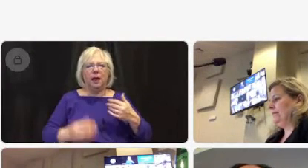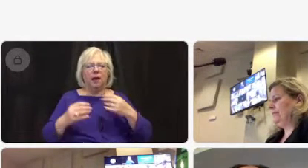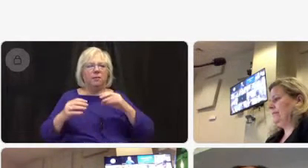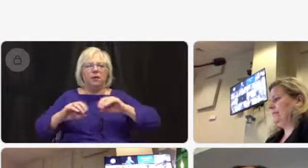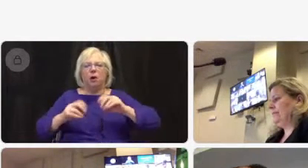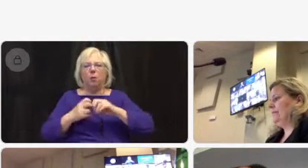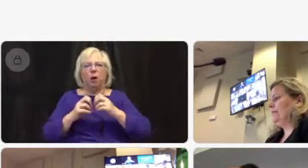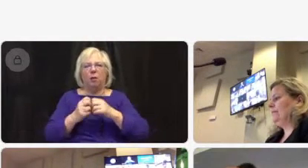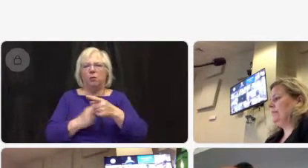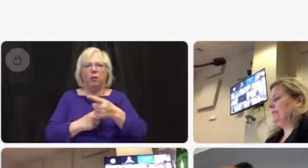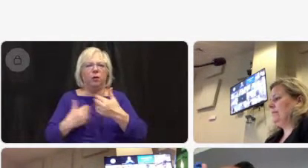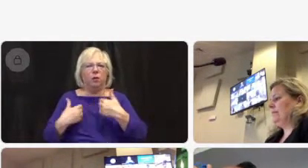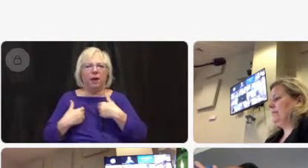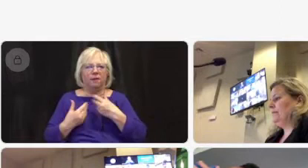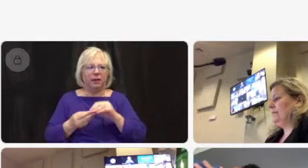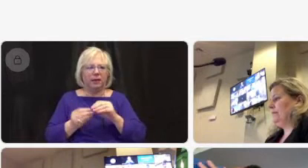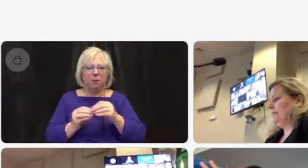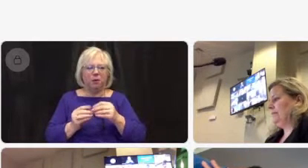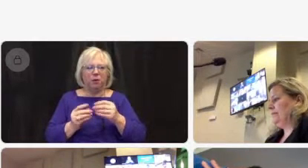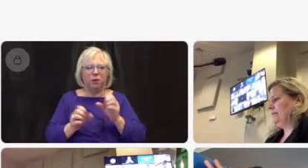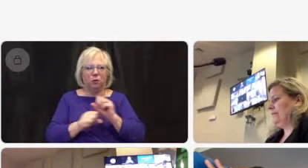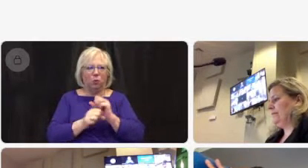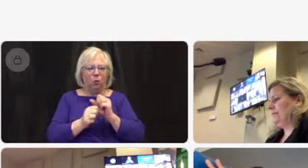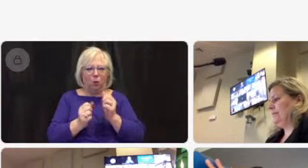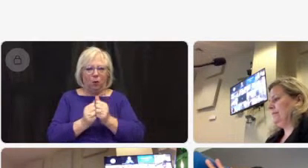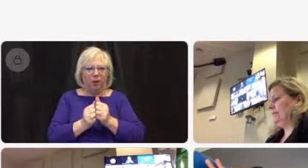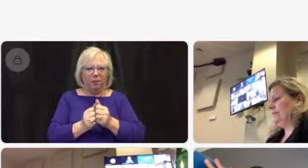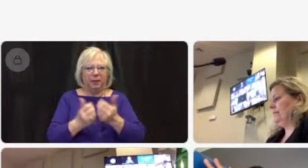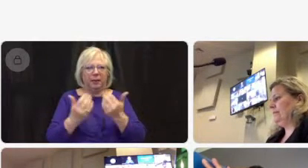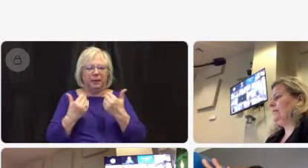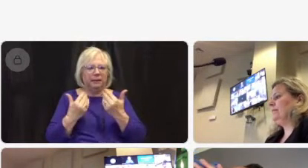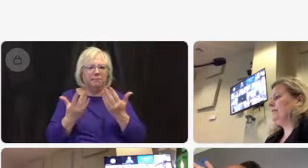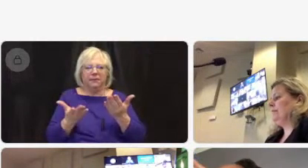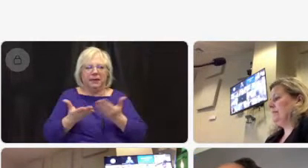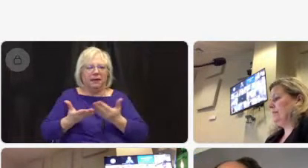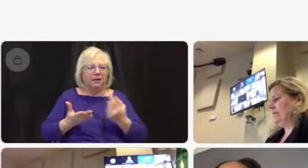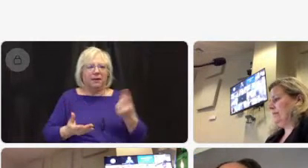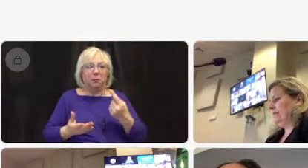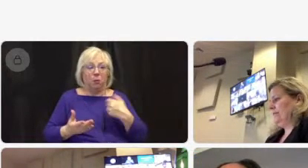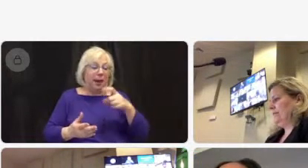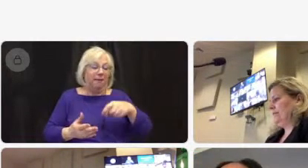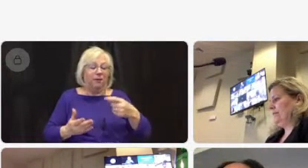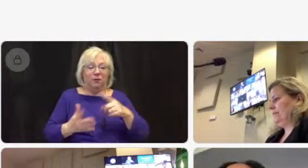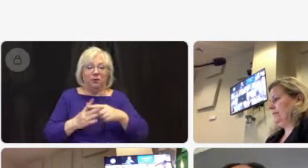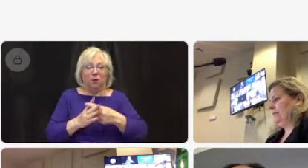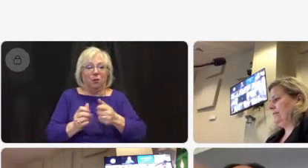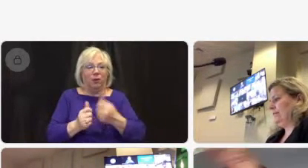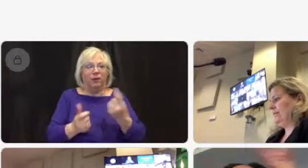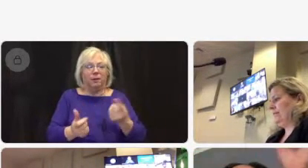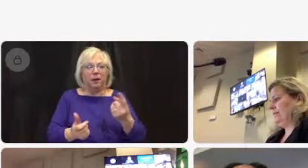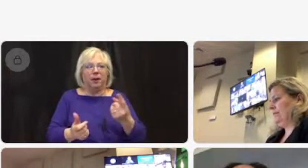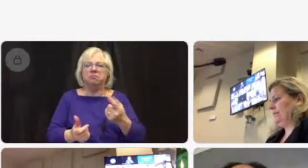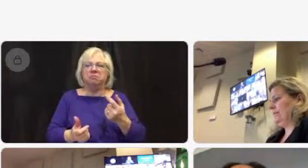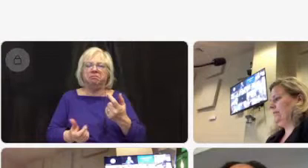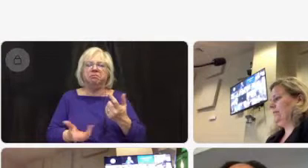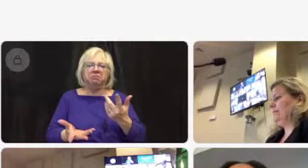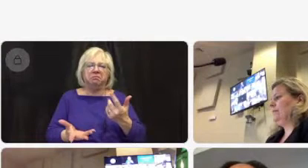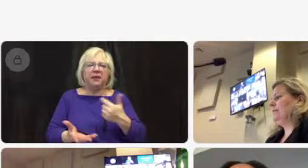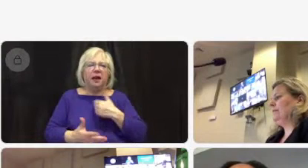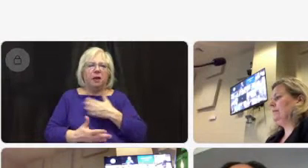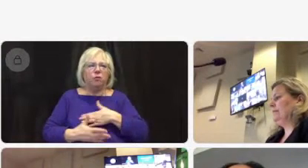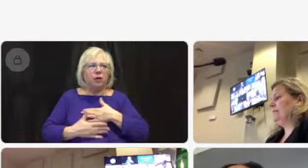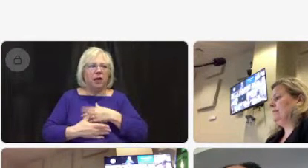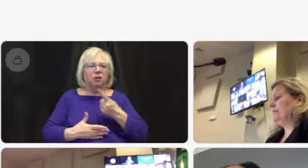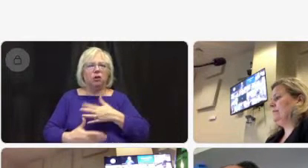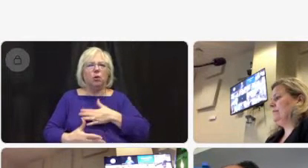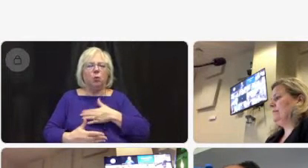to work with. Just give us something. Now, I mean, we got to have something. And I appreciate you willing to give